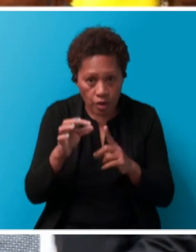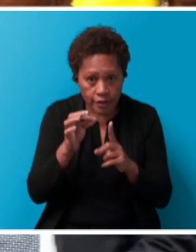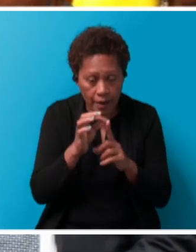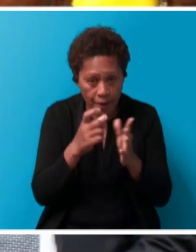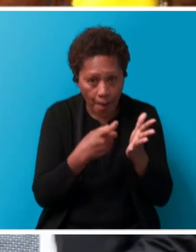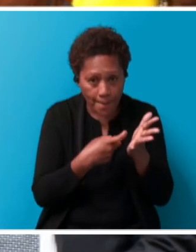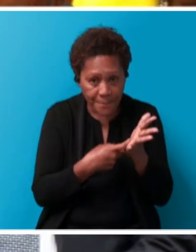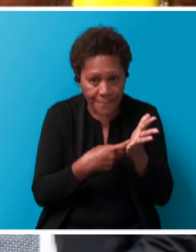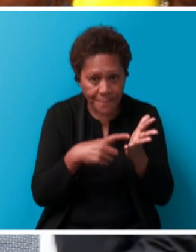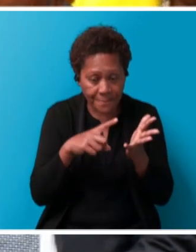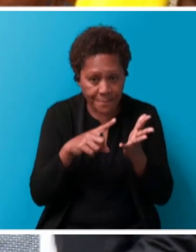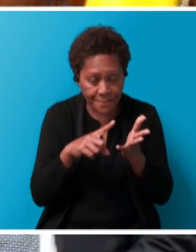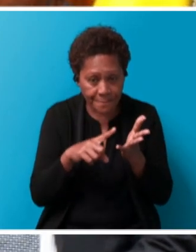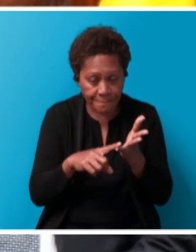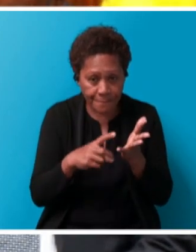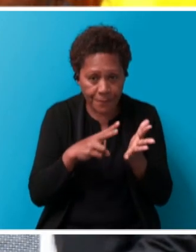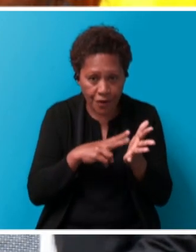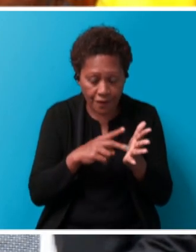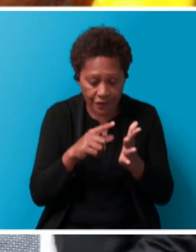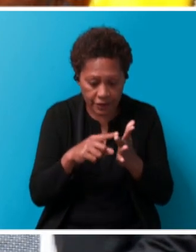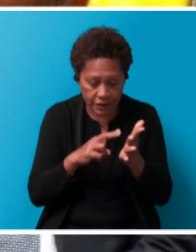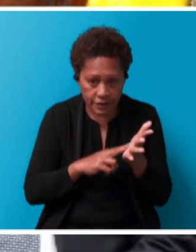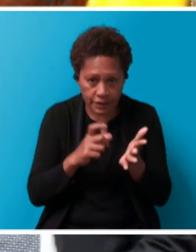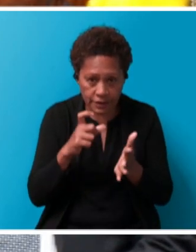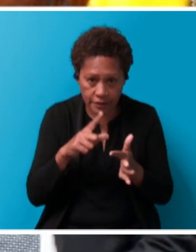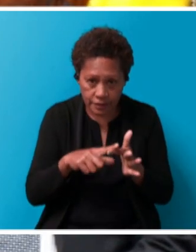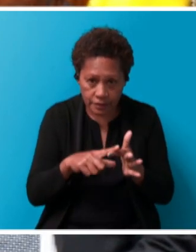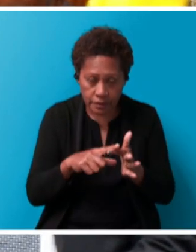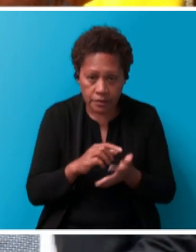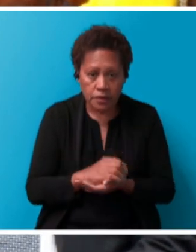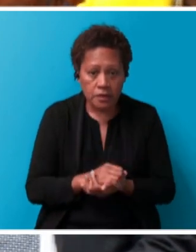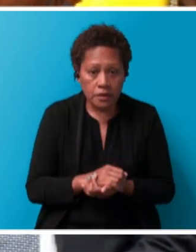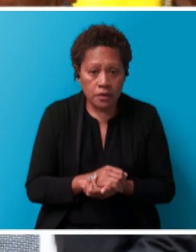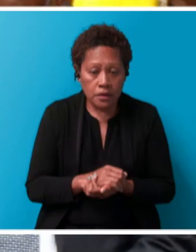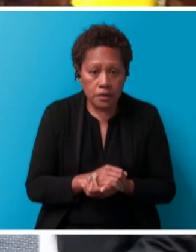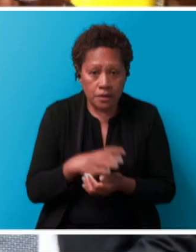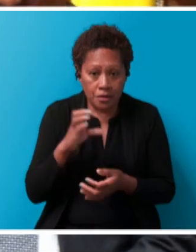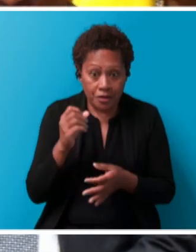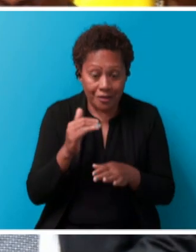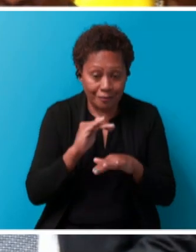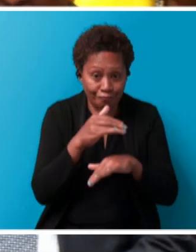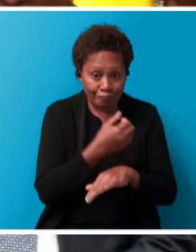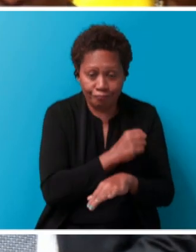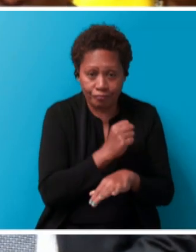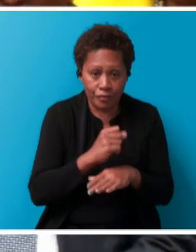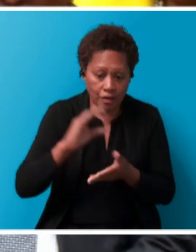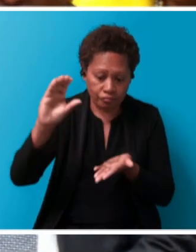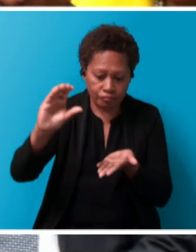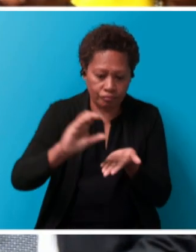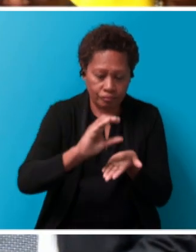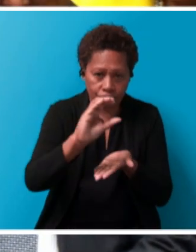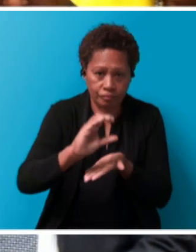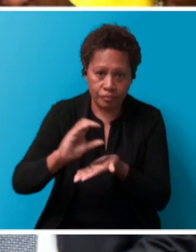in 2015, the United Arab Emirates provided the financial support for the installation of solar systems